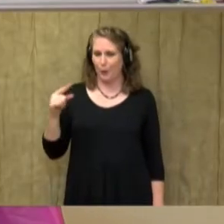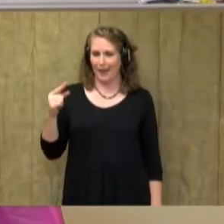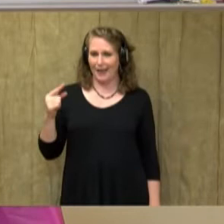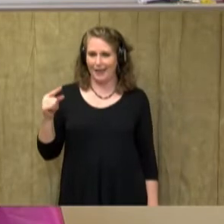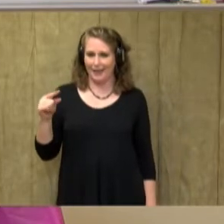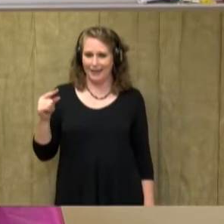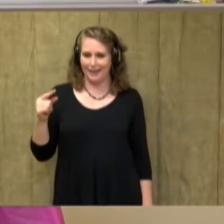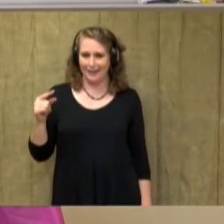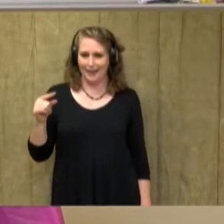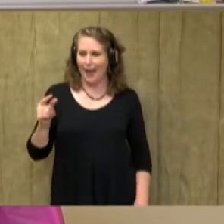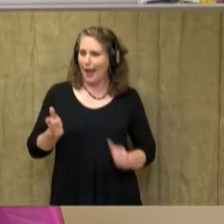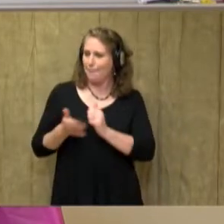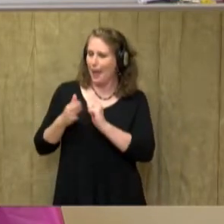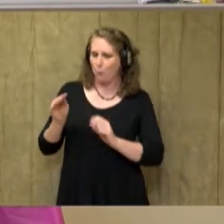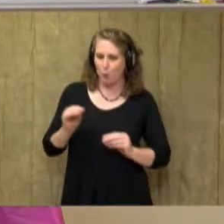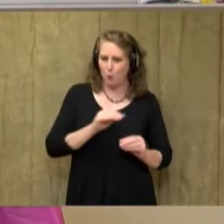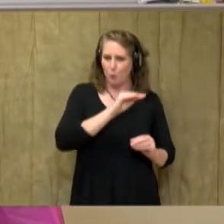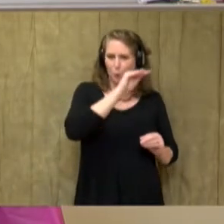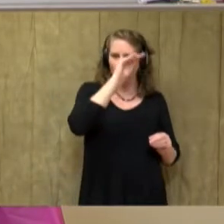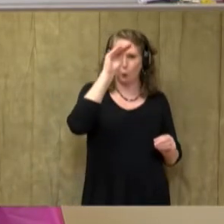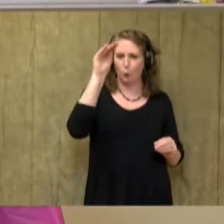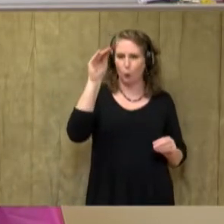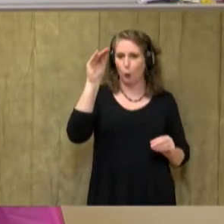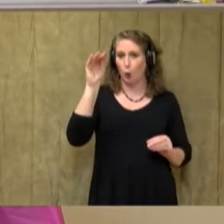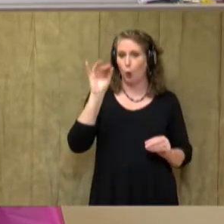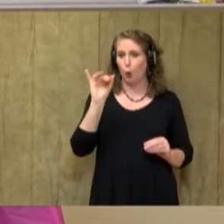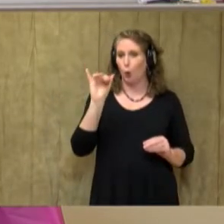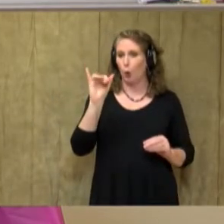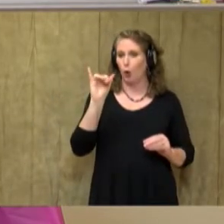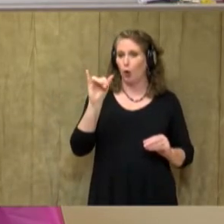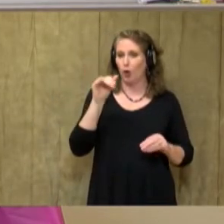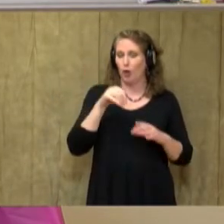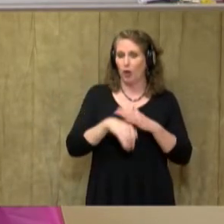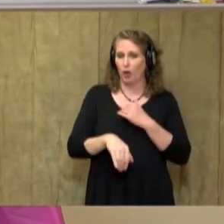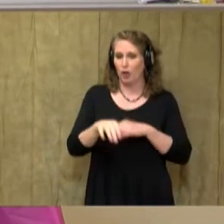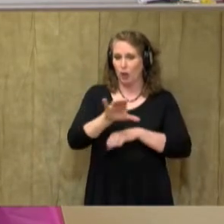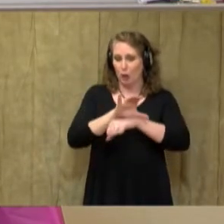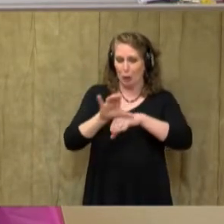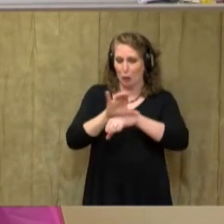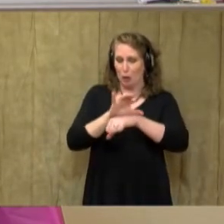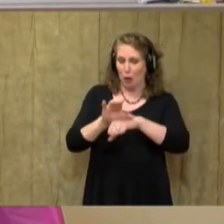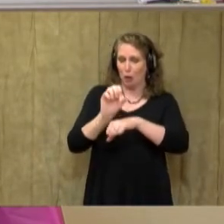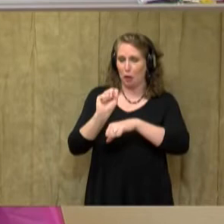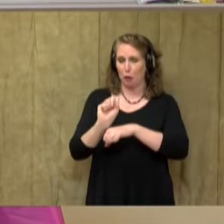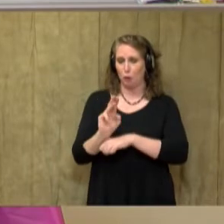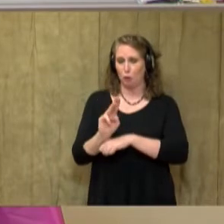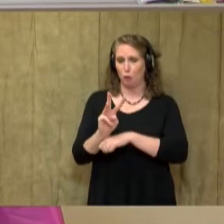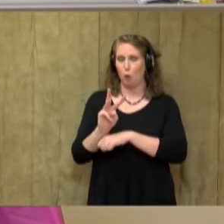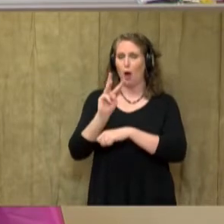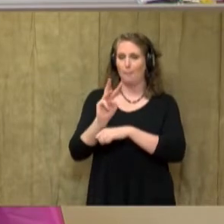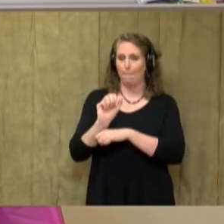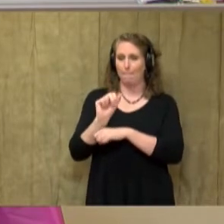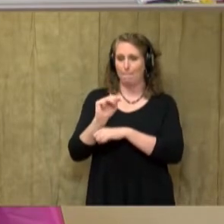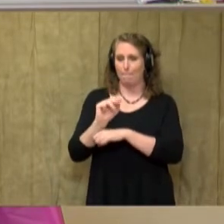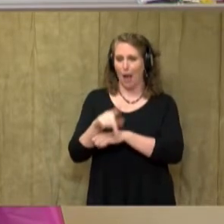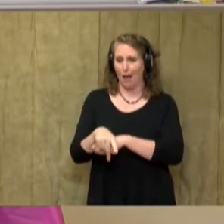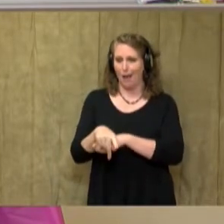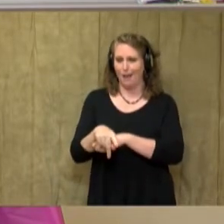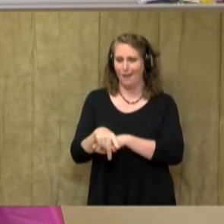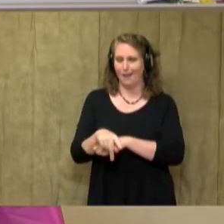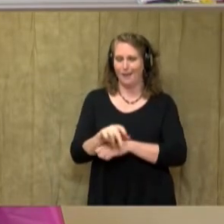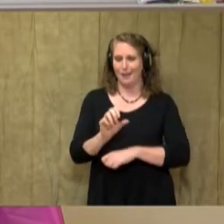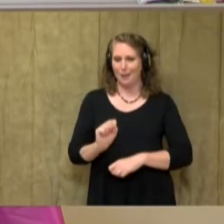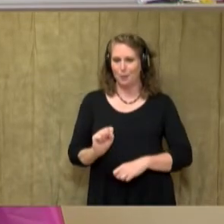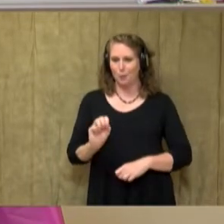green. Cool, Okay, me too. I'm gonna help you here. Ooh, you're in the chocolate swamp. That's my favorite.